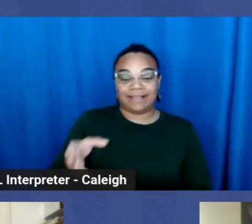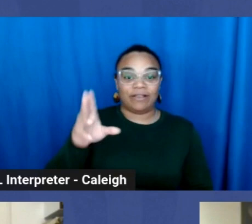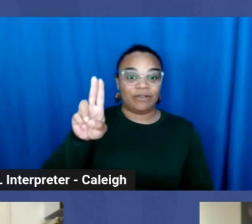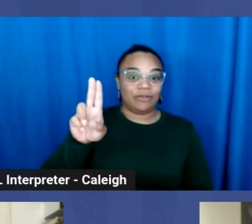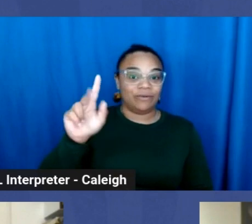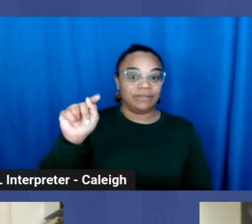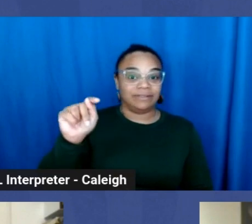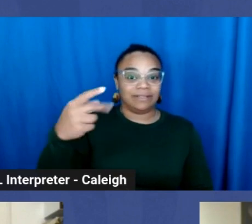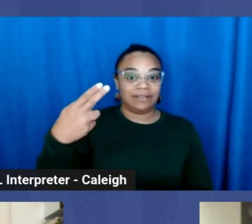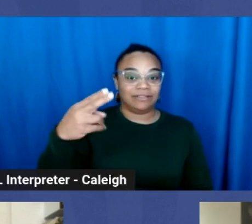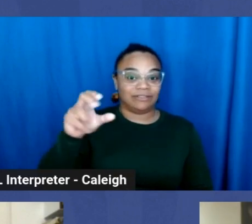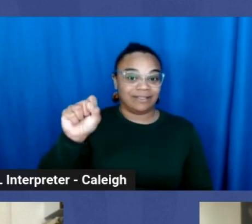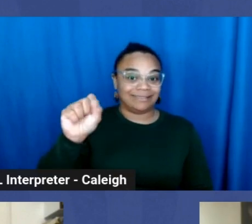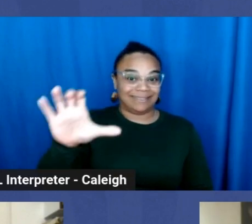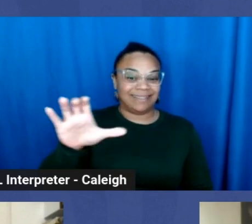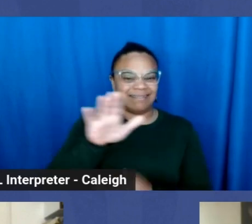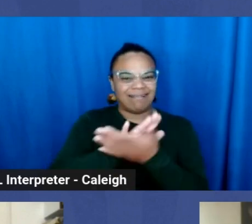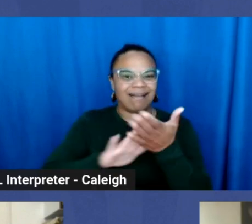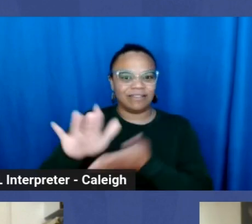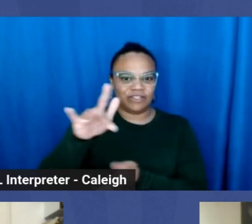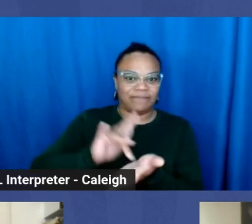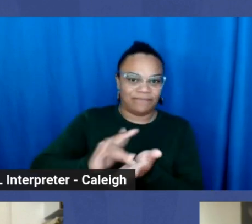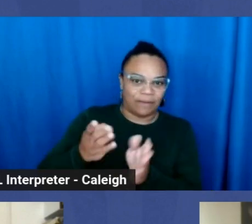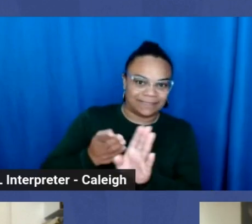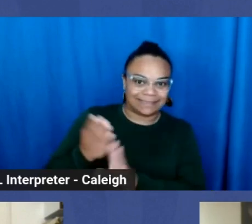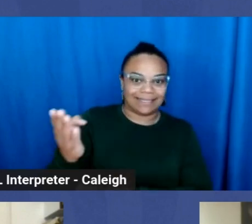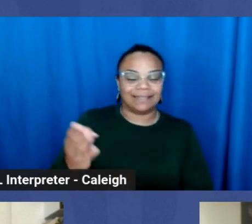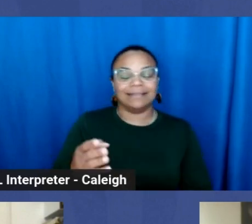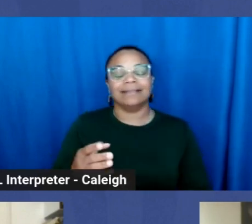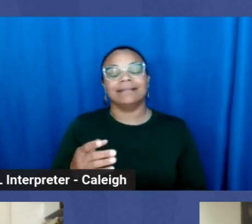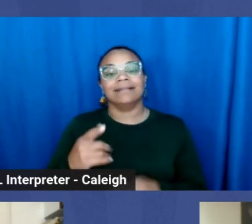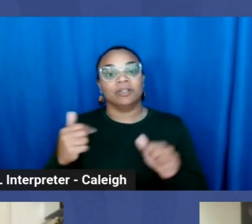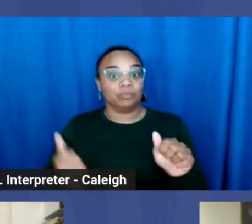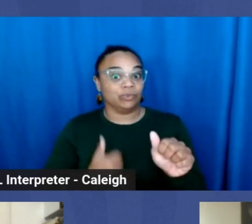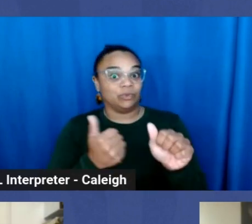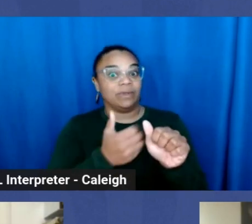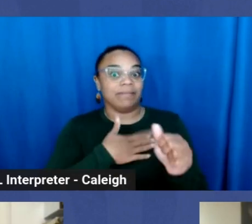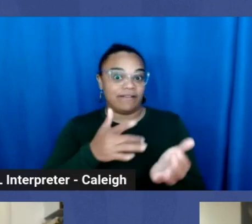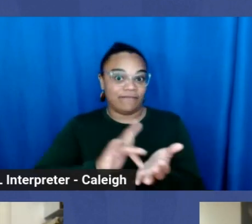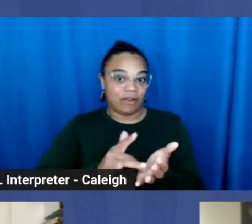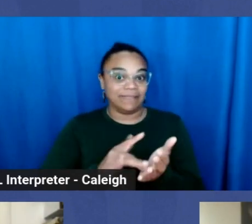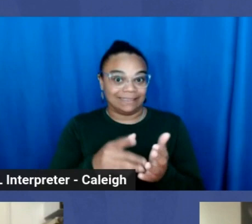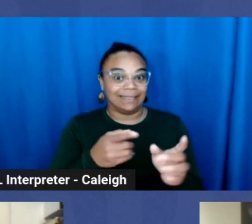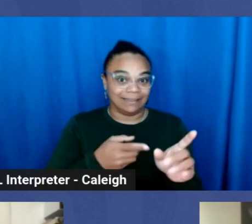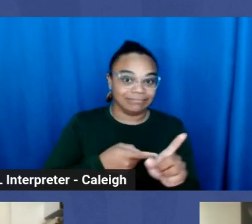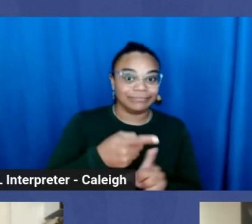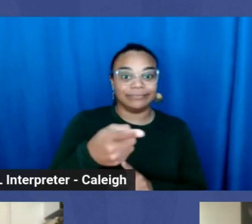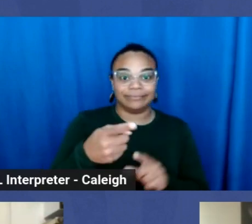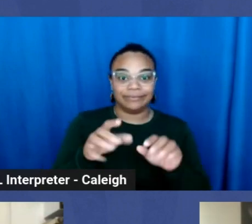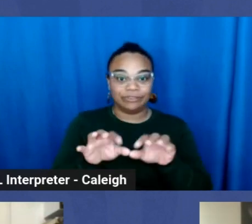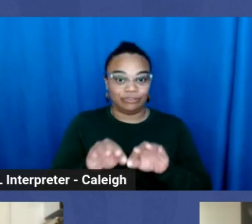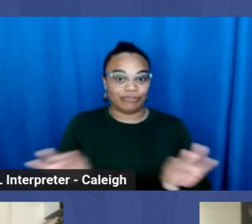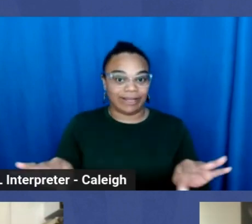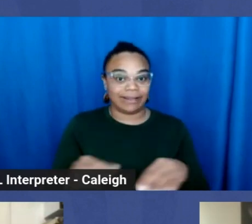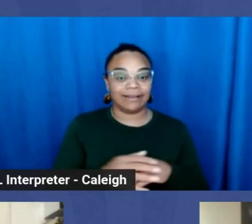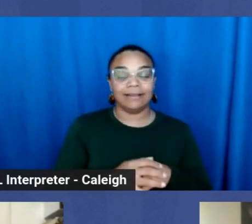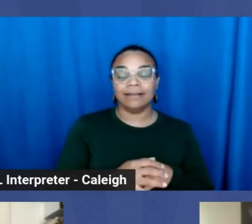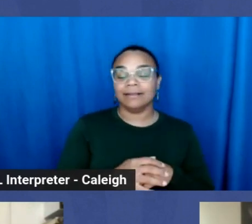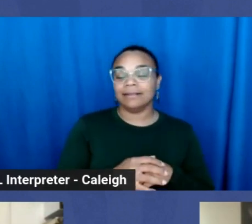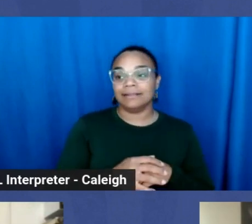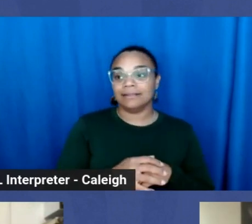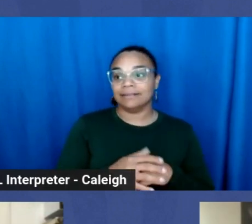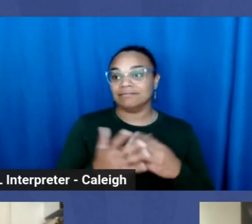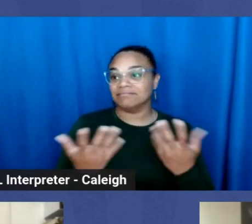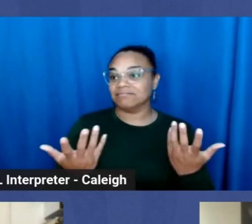UTHSC College of Pharmacy pursuing my pharmacy degree. It was not even a